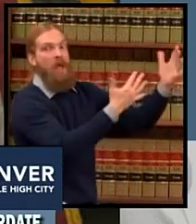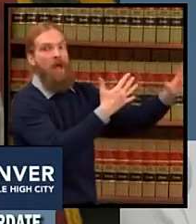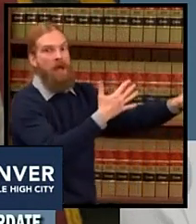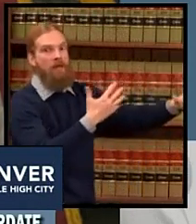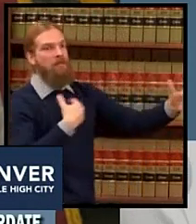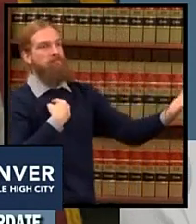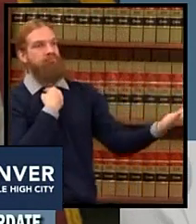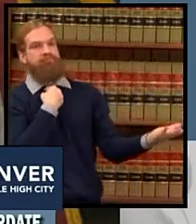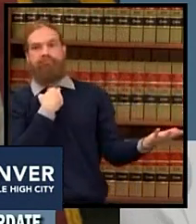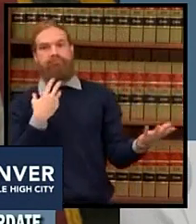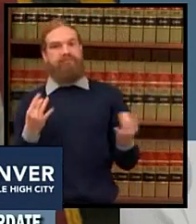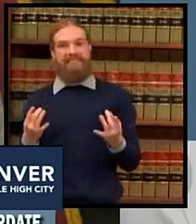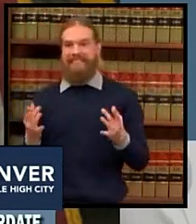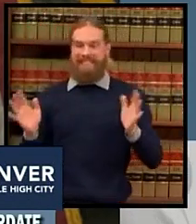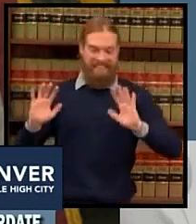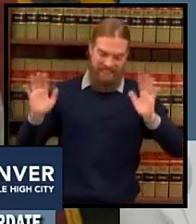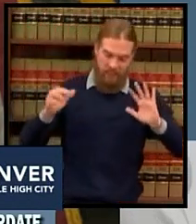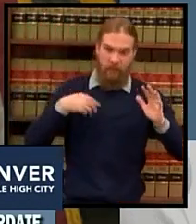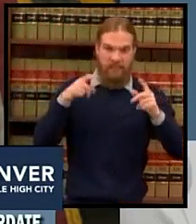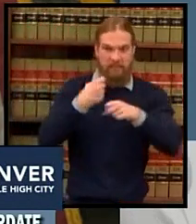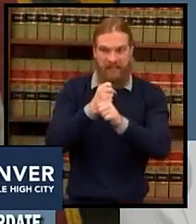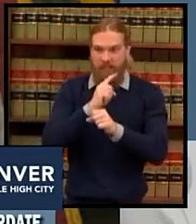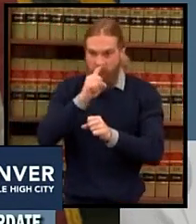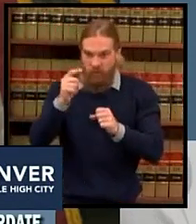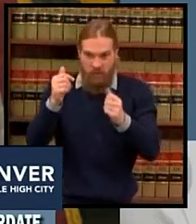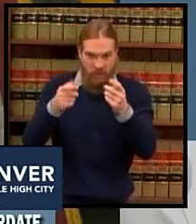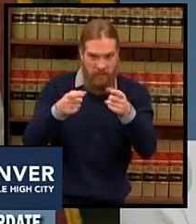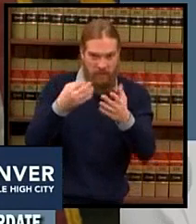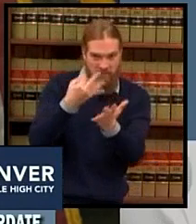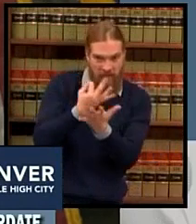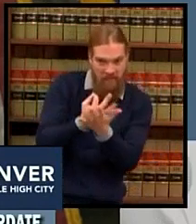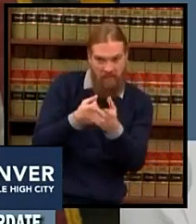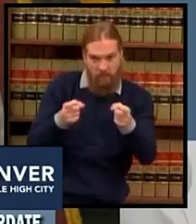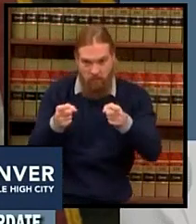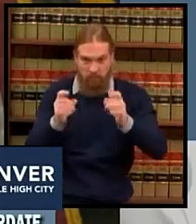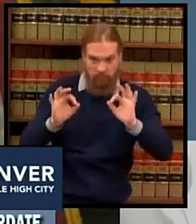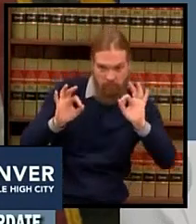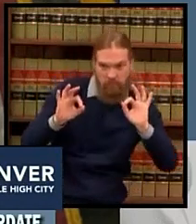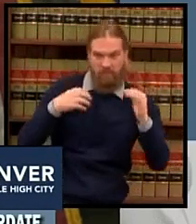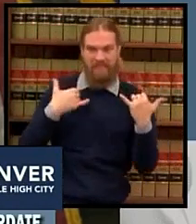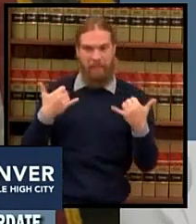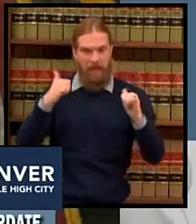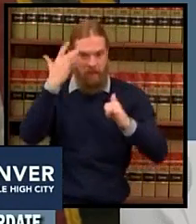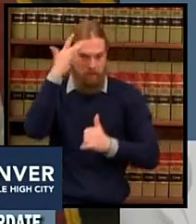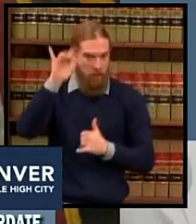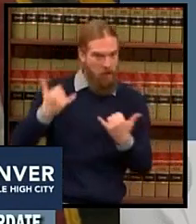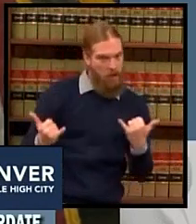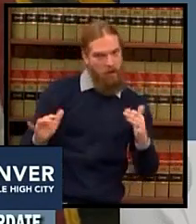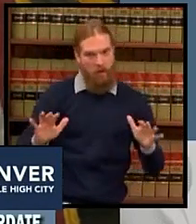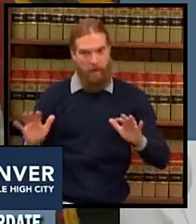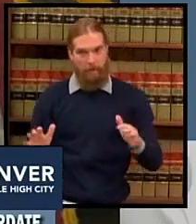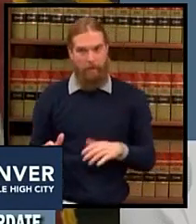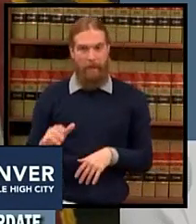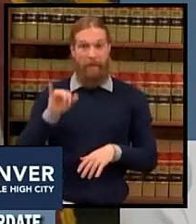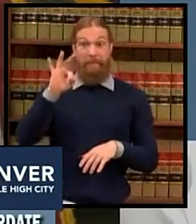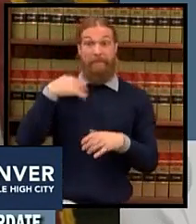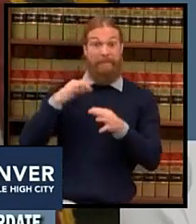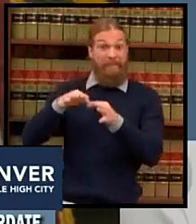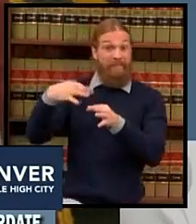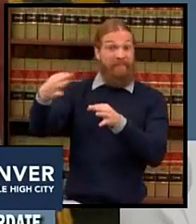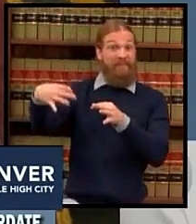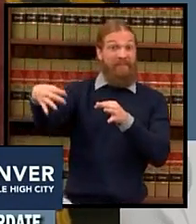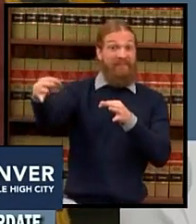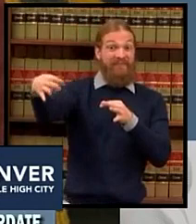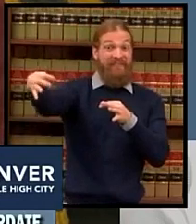financial challenges that we face. So we got to be smart, and if we don't get it soon, it could be even